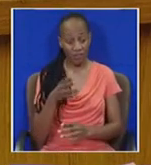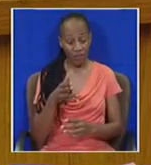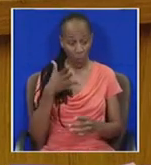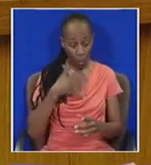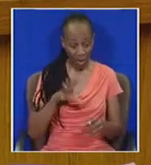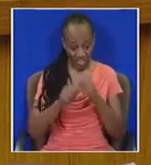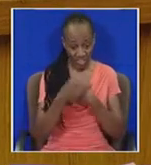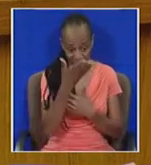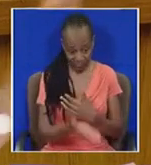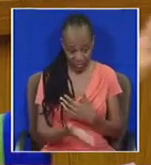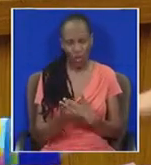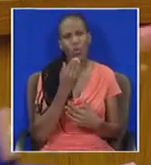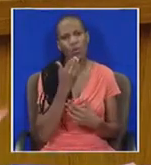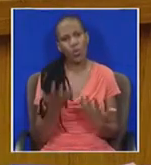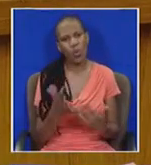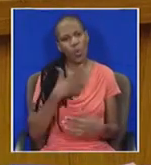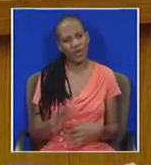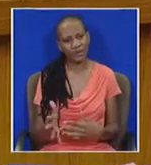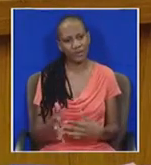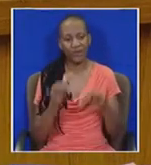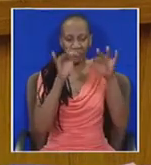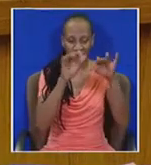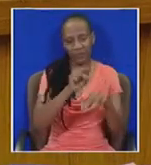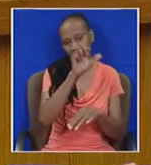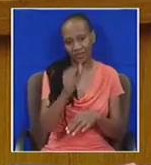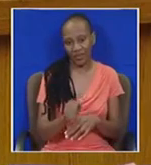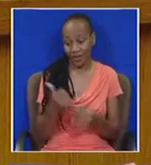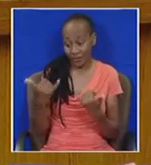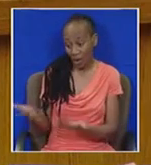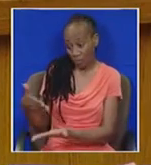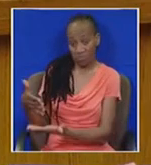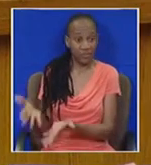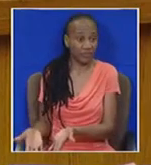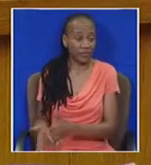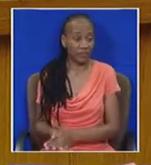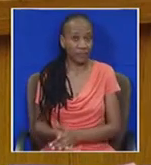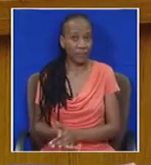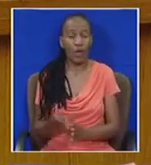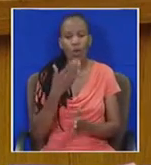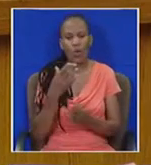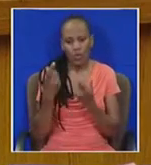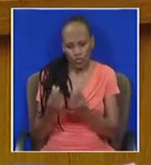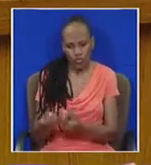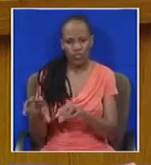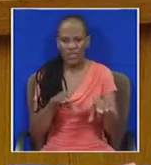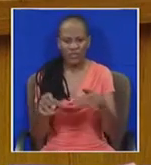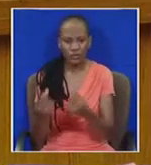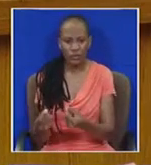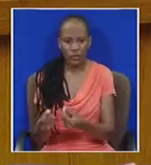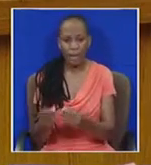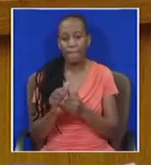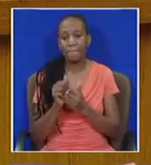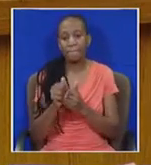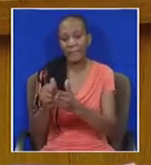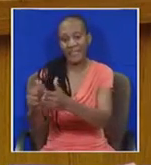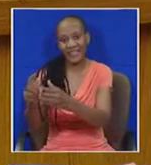best citizens, none of whom are here. Those who make it happen are our best leaders over there and